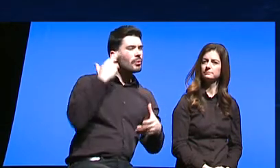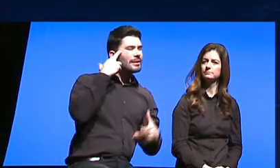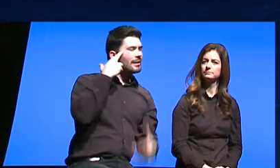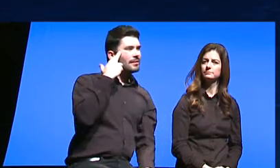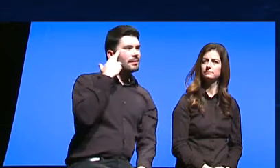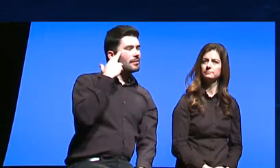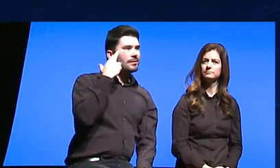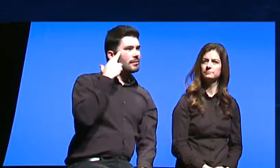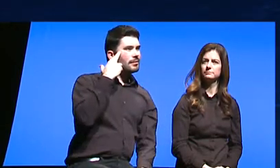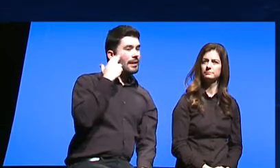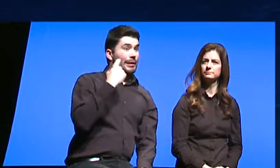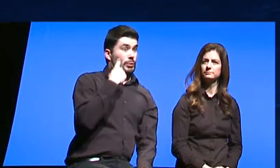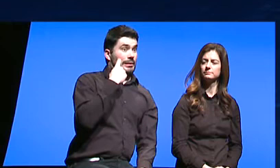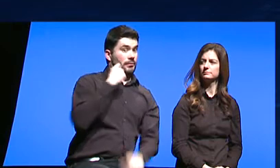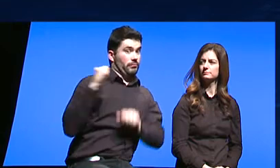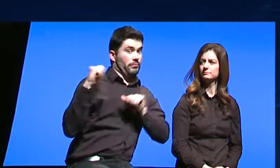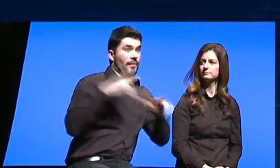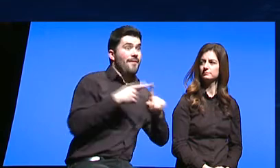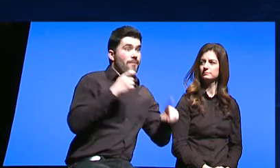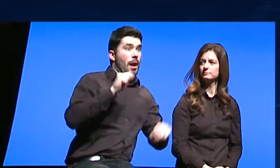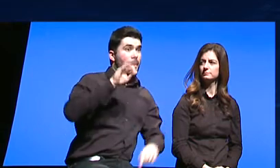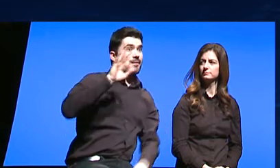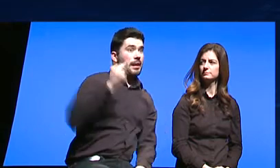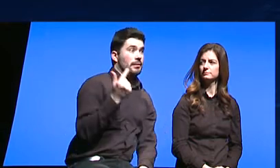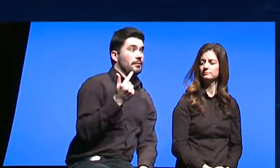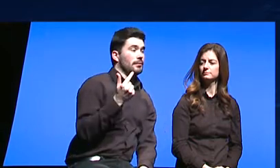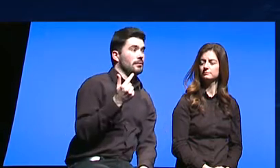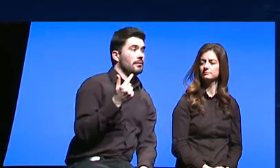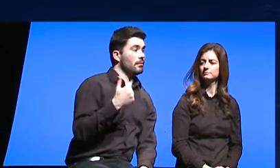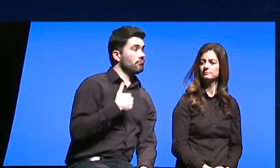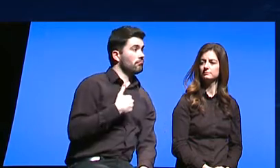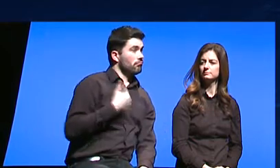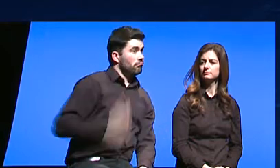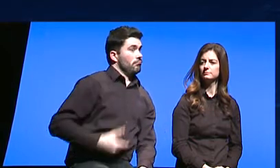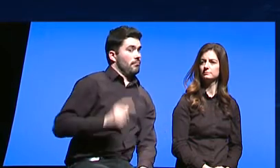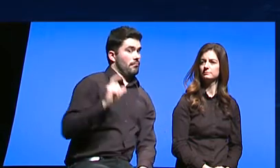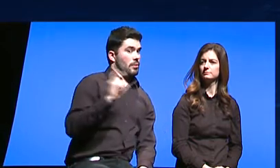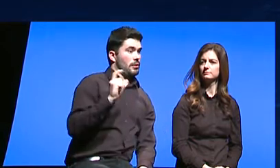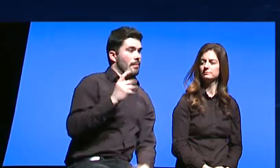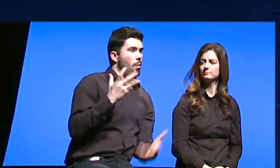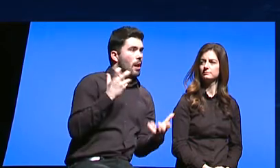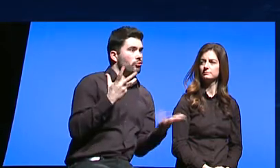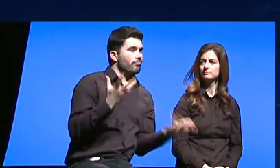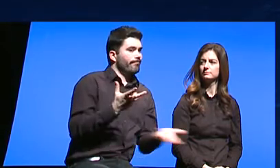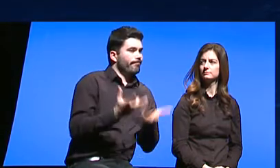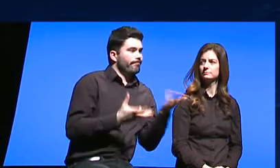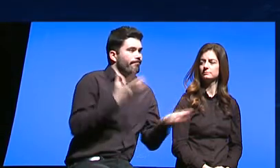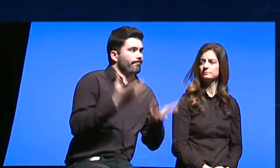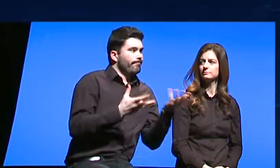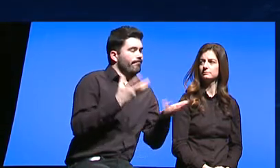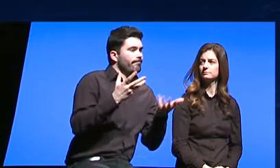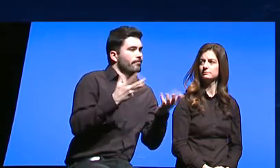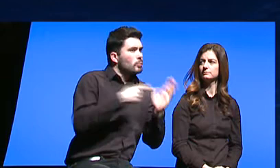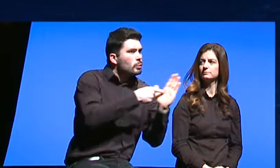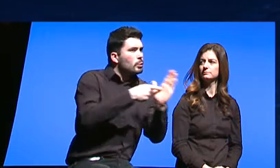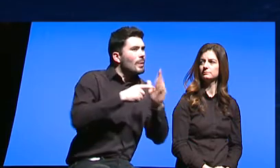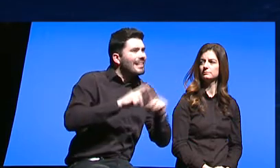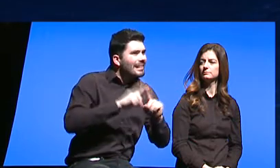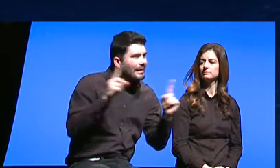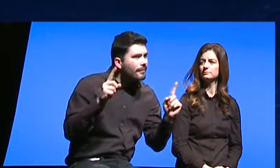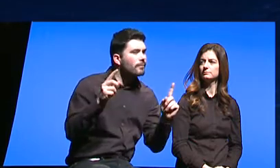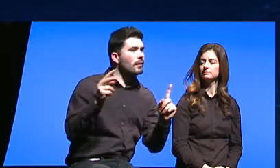as a recent immigrant from Afghanistan, and as a Muslim, I just wanted to have give a different image